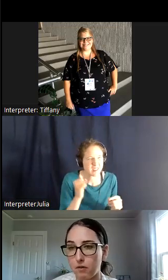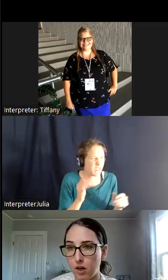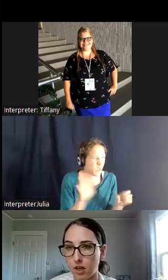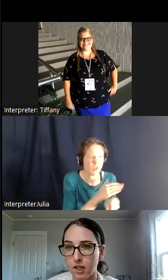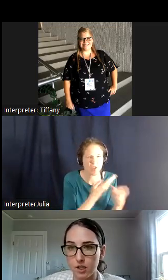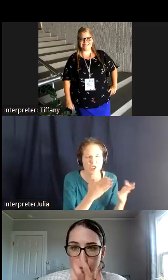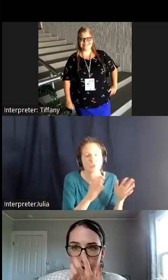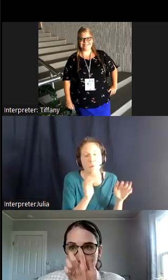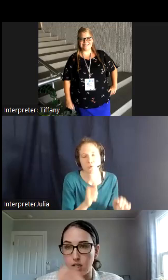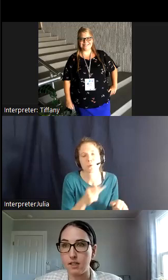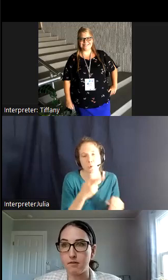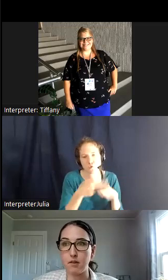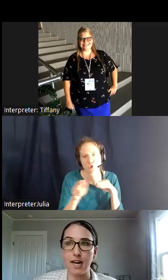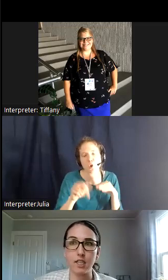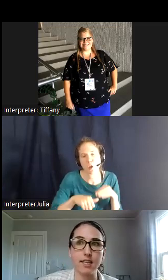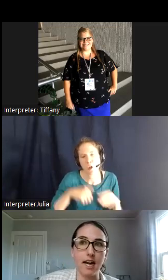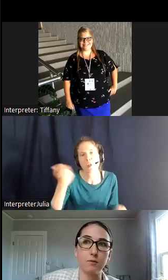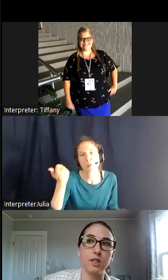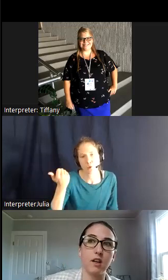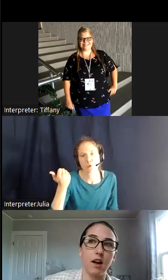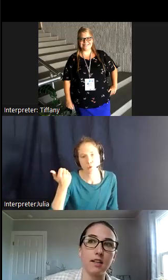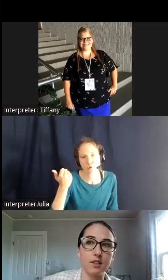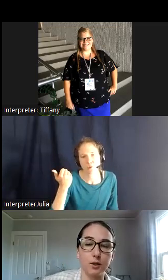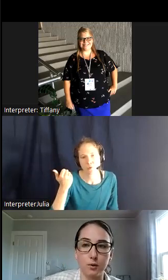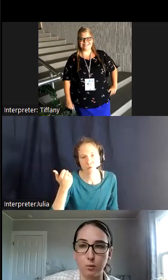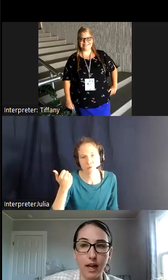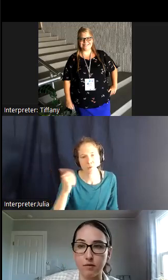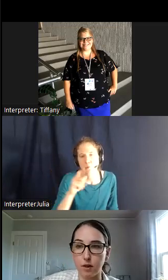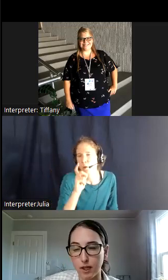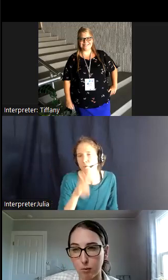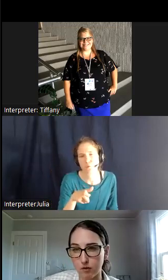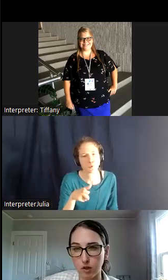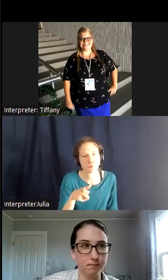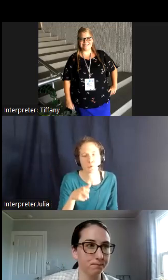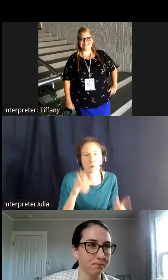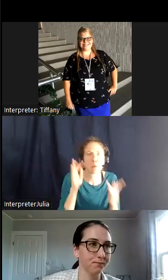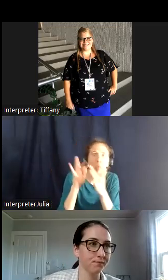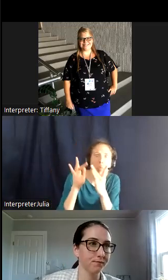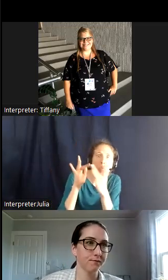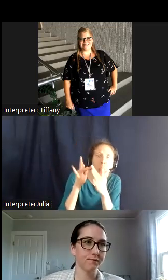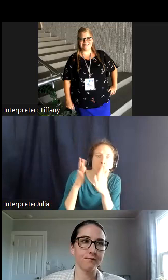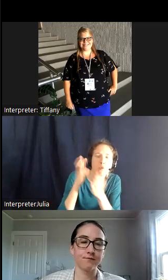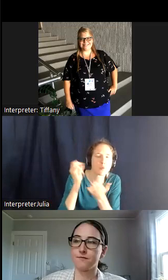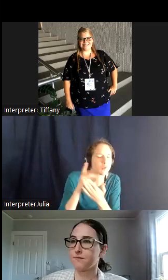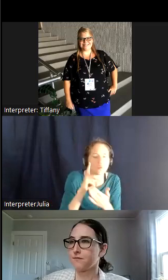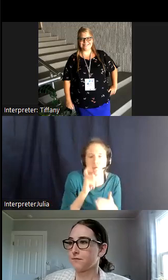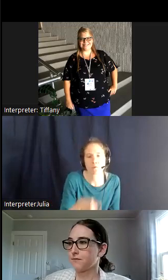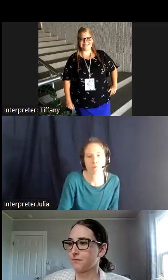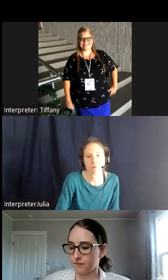be referred to an alternative provider, and that would not need to wait for pre-approval.